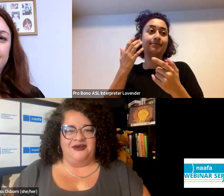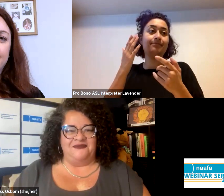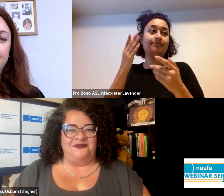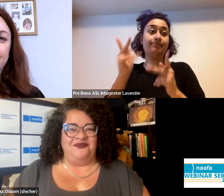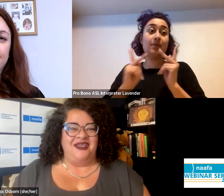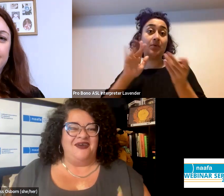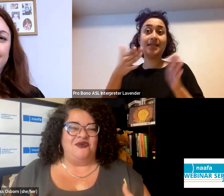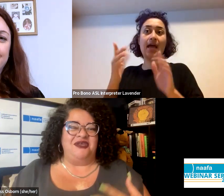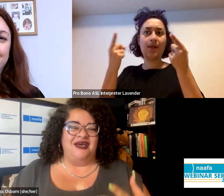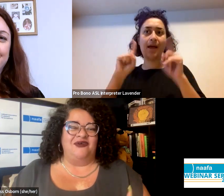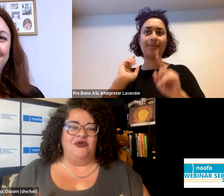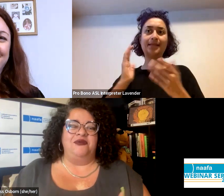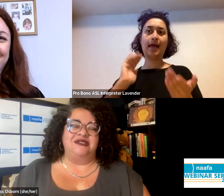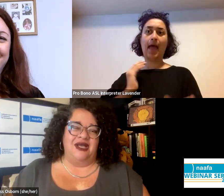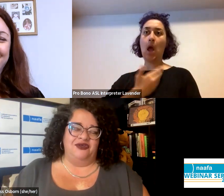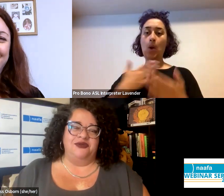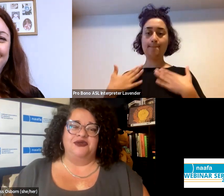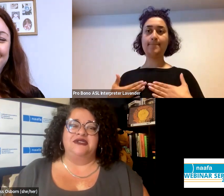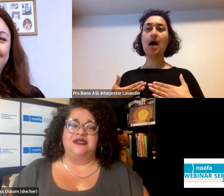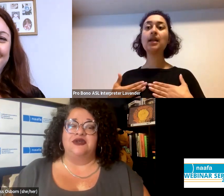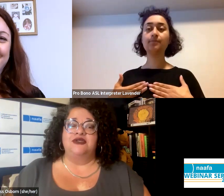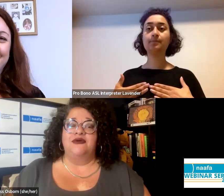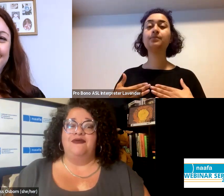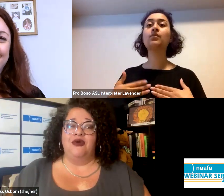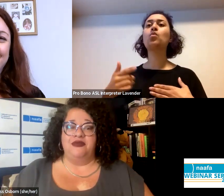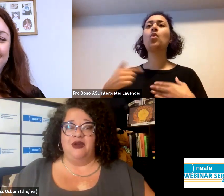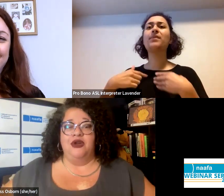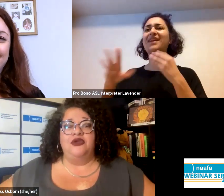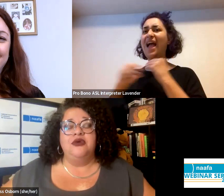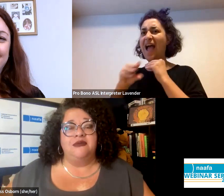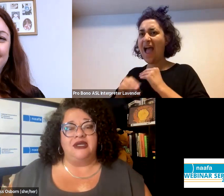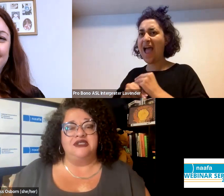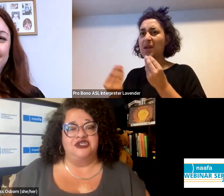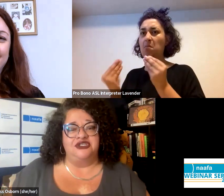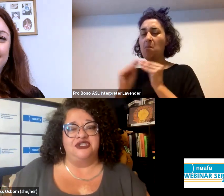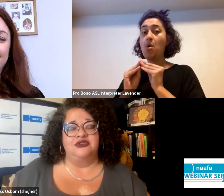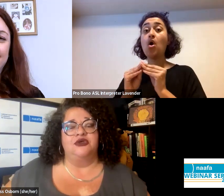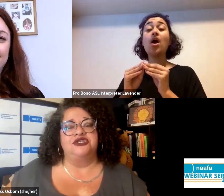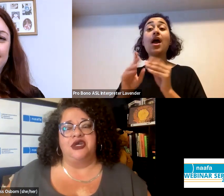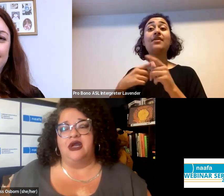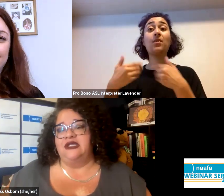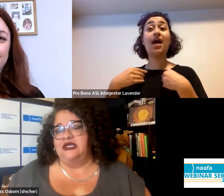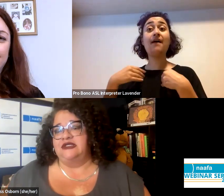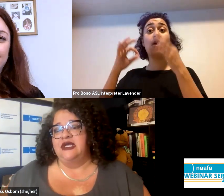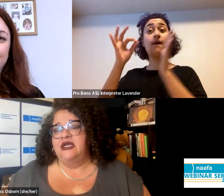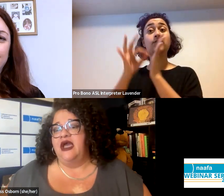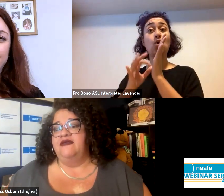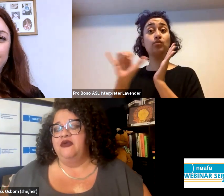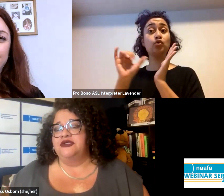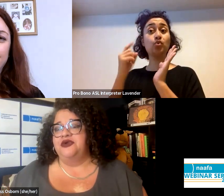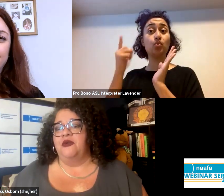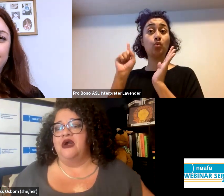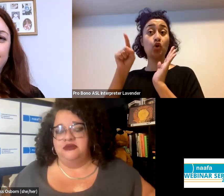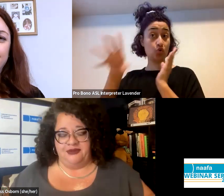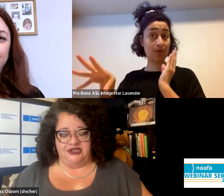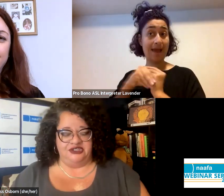life. We'll be building out those resources. There's also a form there where you can make suggestions or share ideas. And of